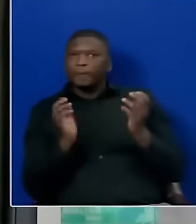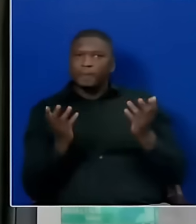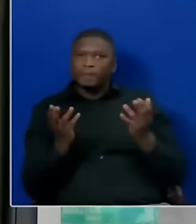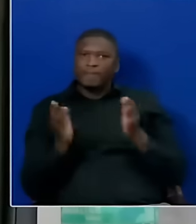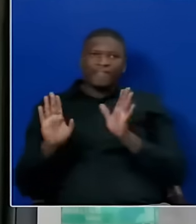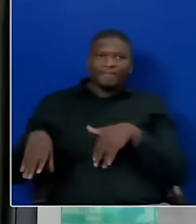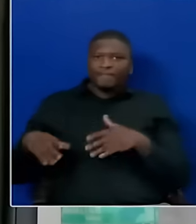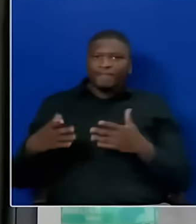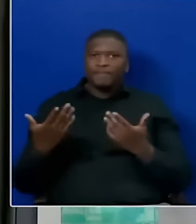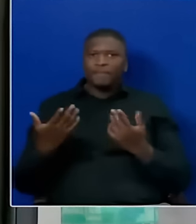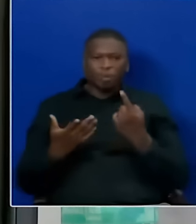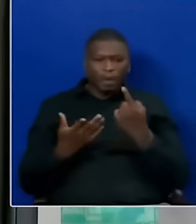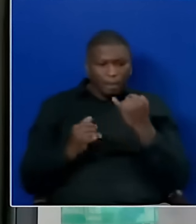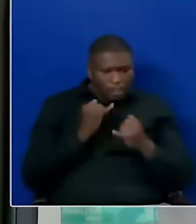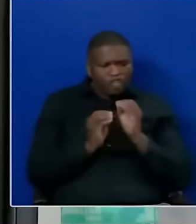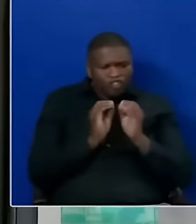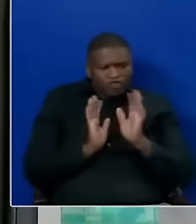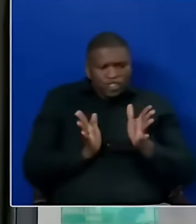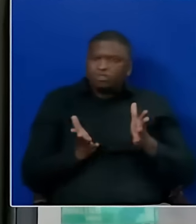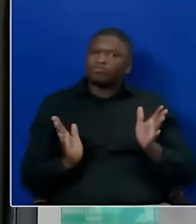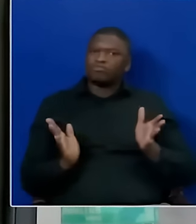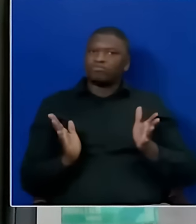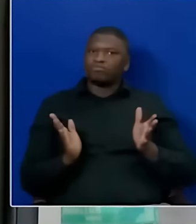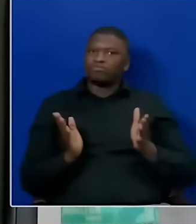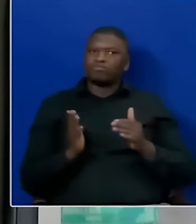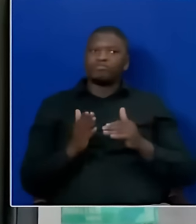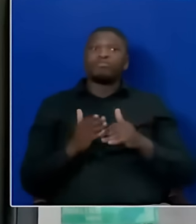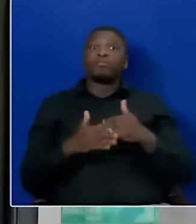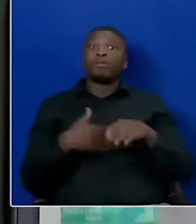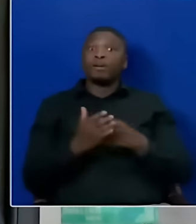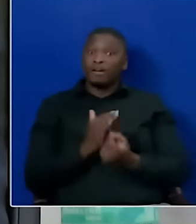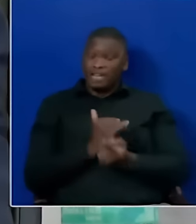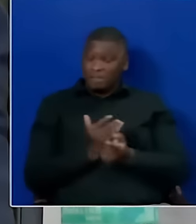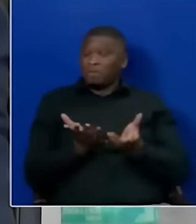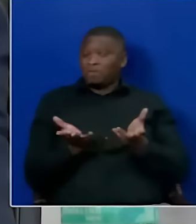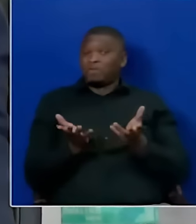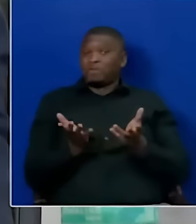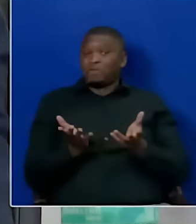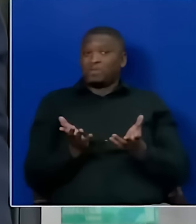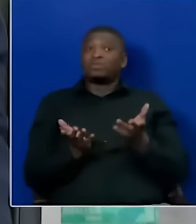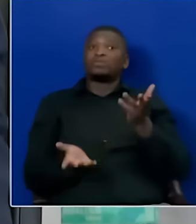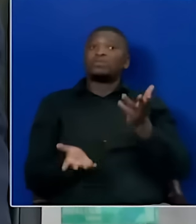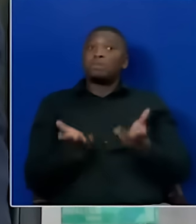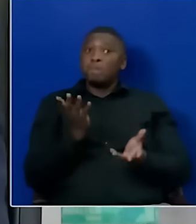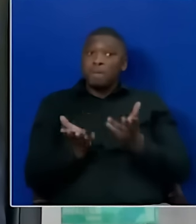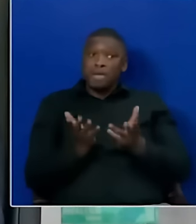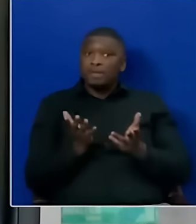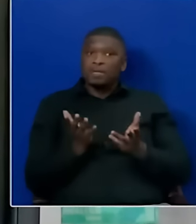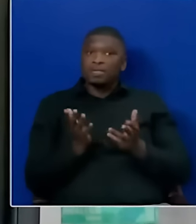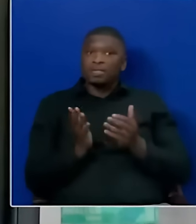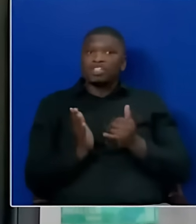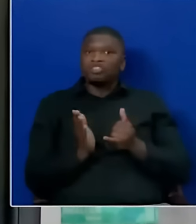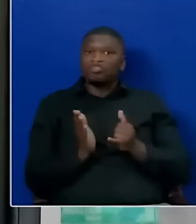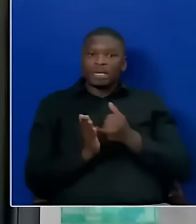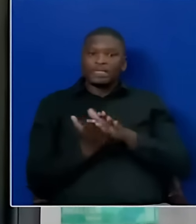And the two scenarios is that either he may only press print current